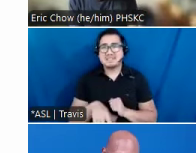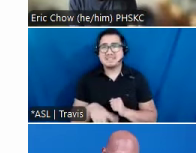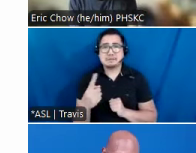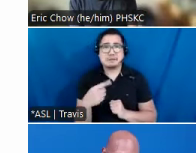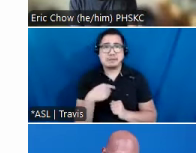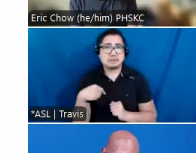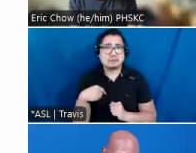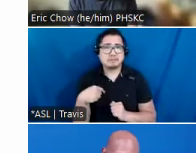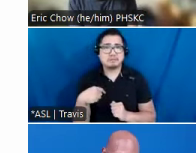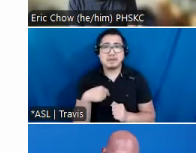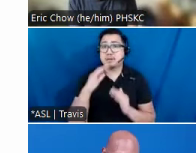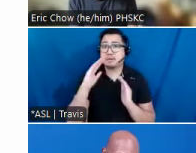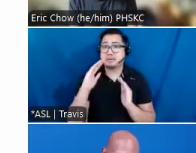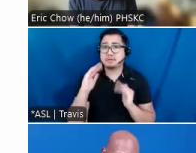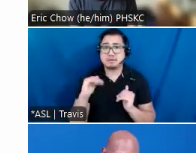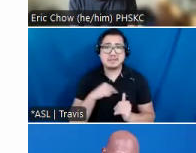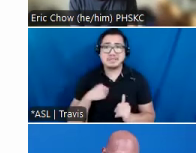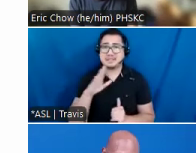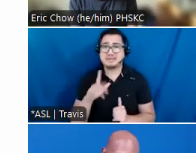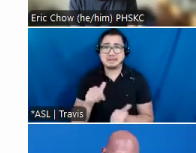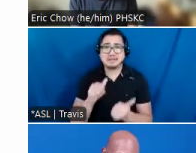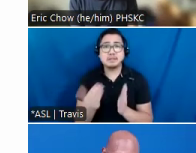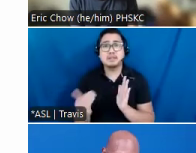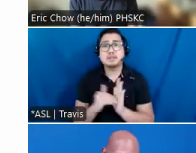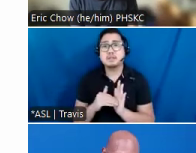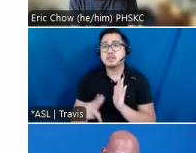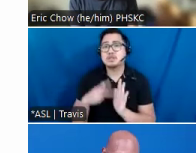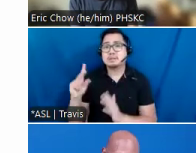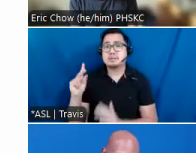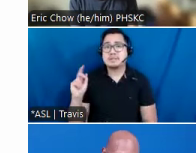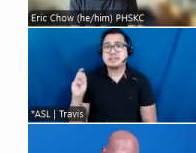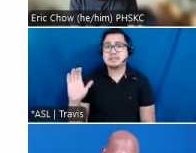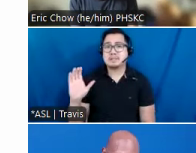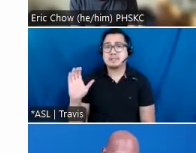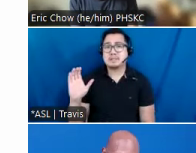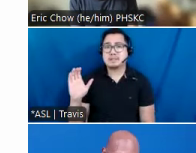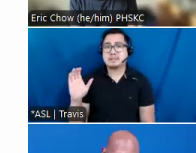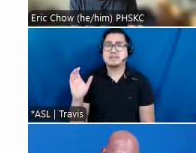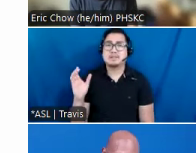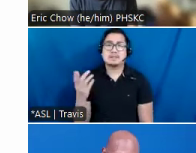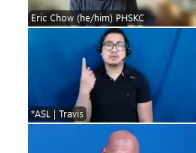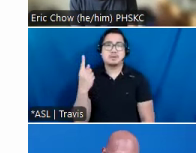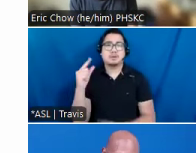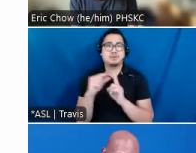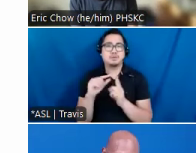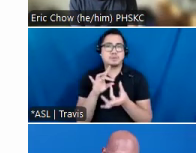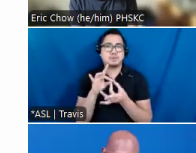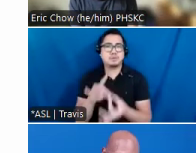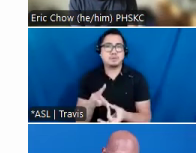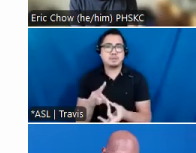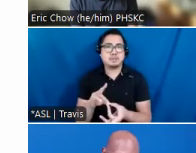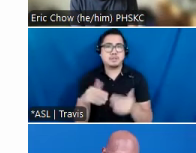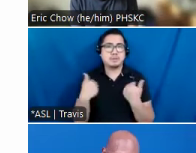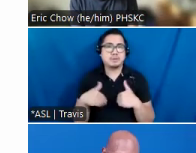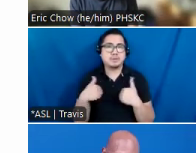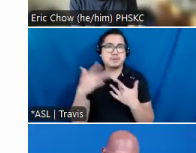to really experience again. So the triple demic is a term that references the respiratory